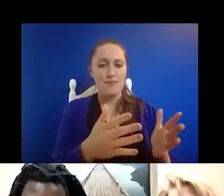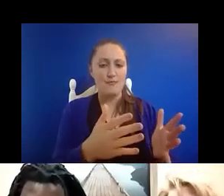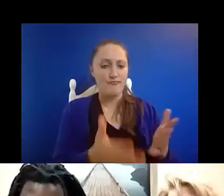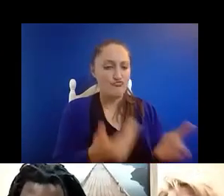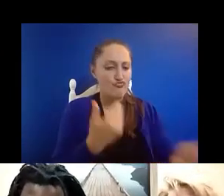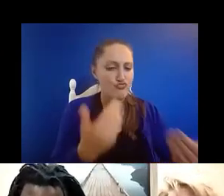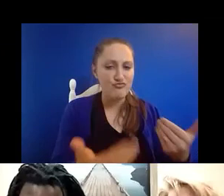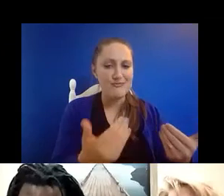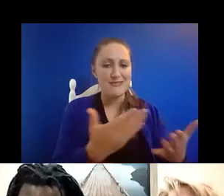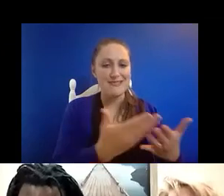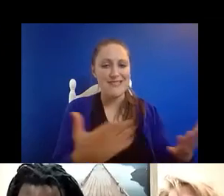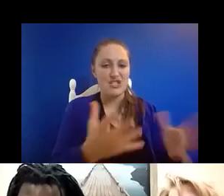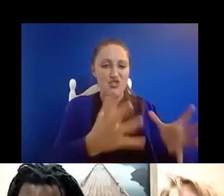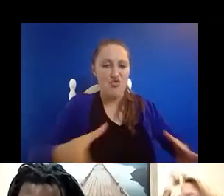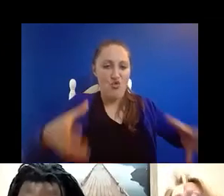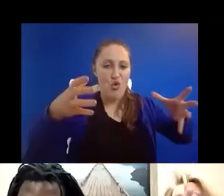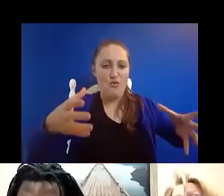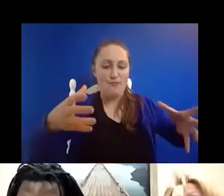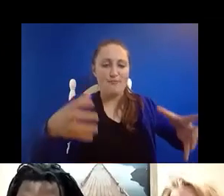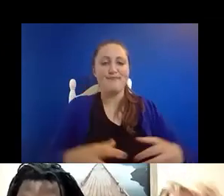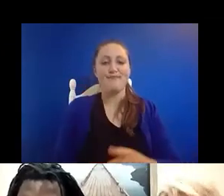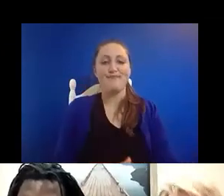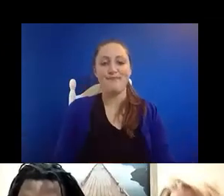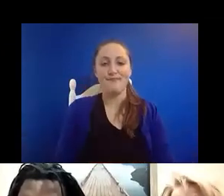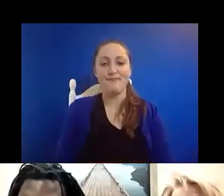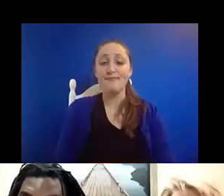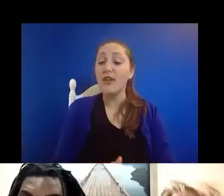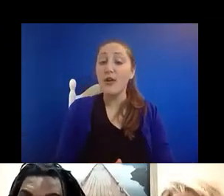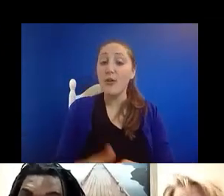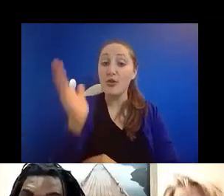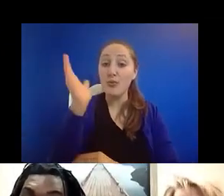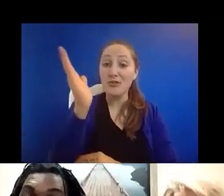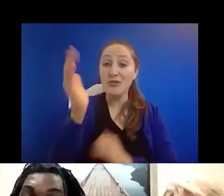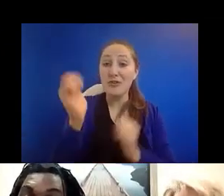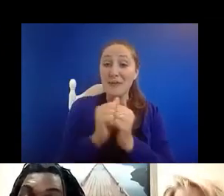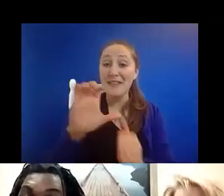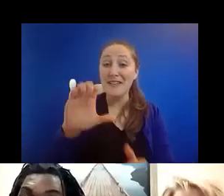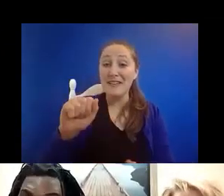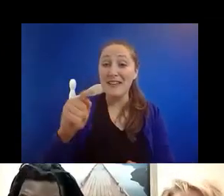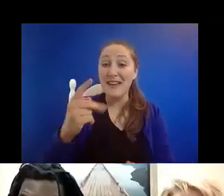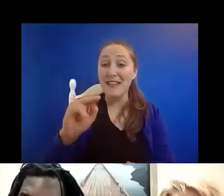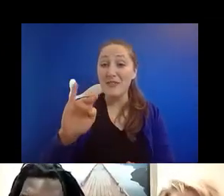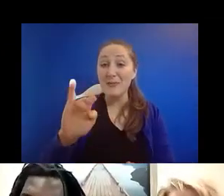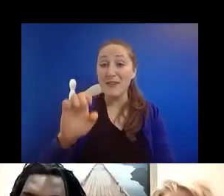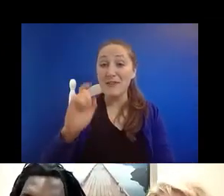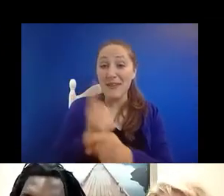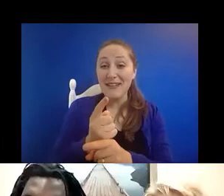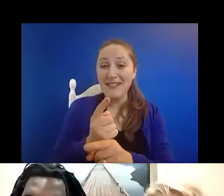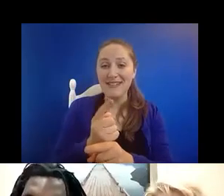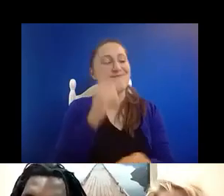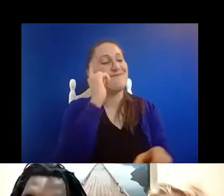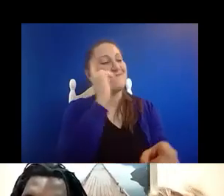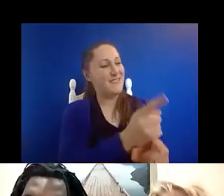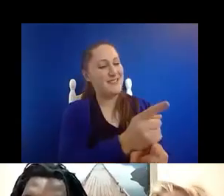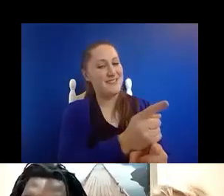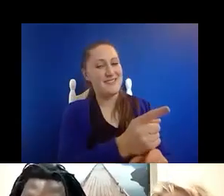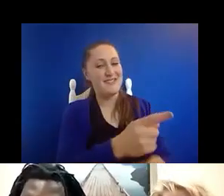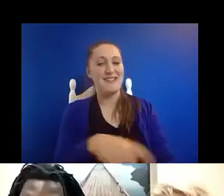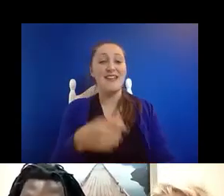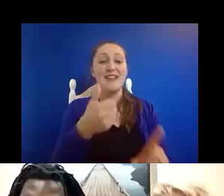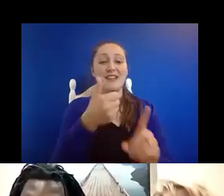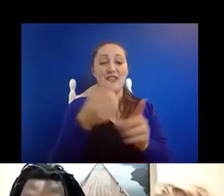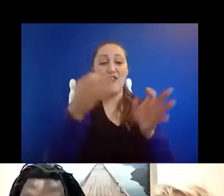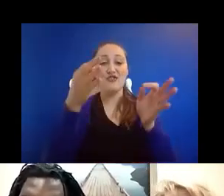slide, please. Hey, you're presenting here with Catherine, aren't you? That's right. At the